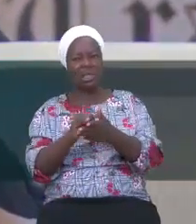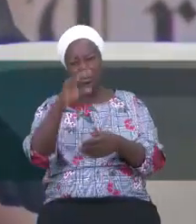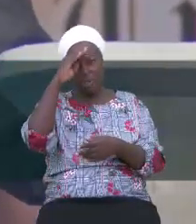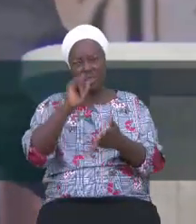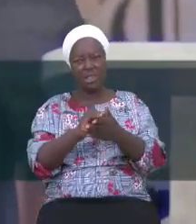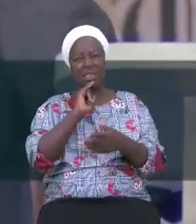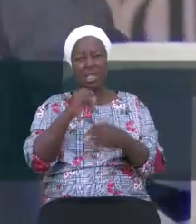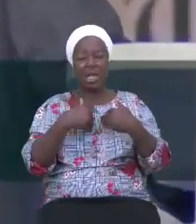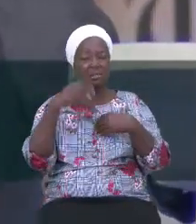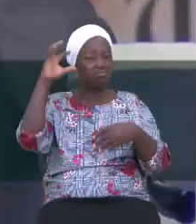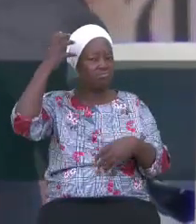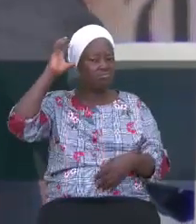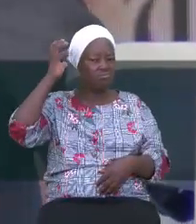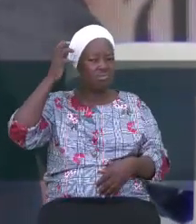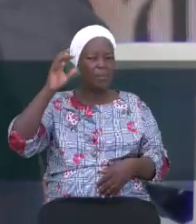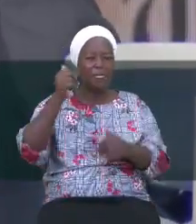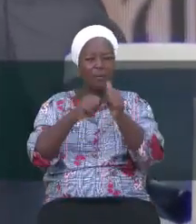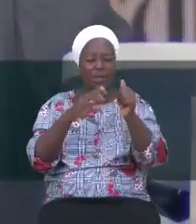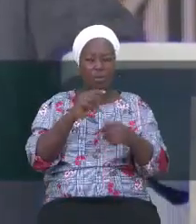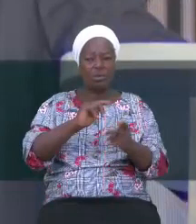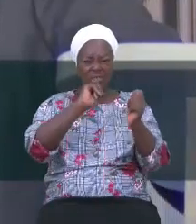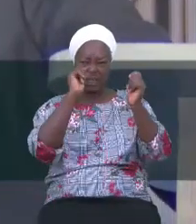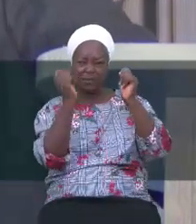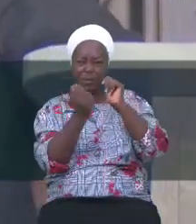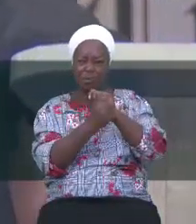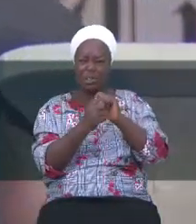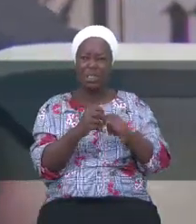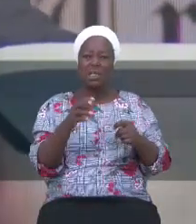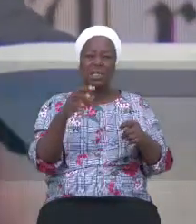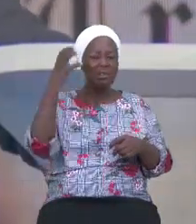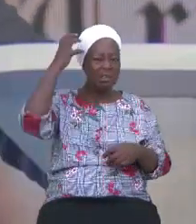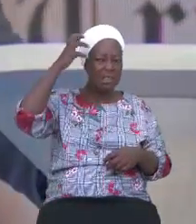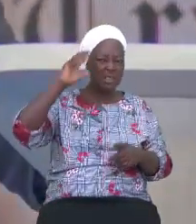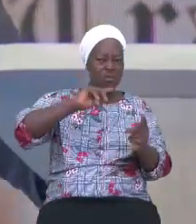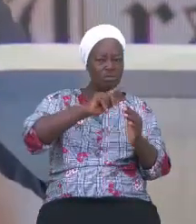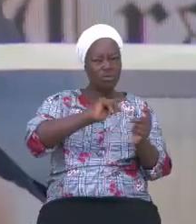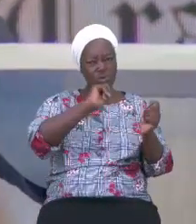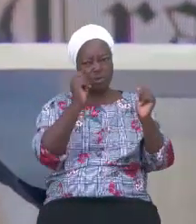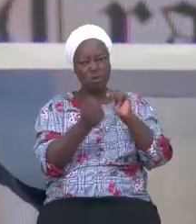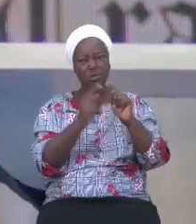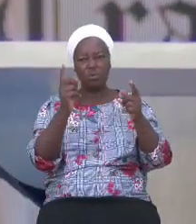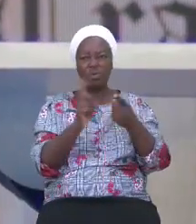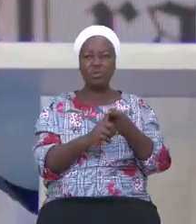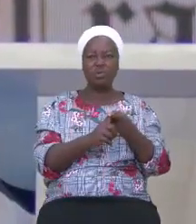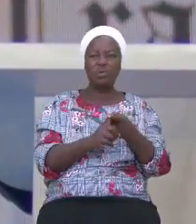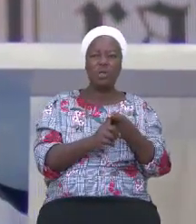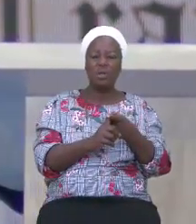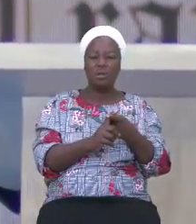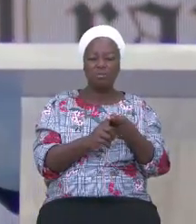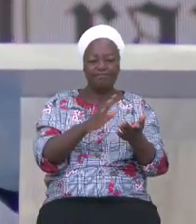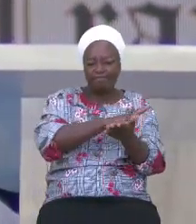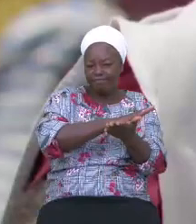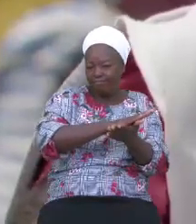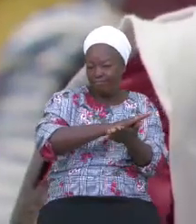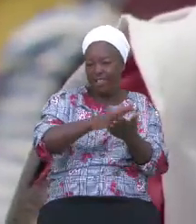insanity, everything was transformed. Insanity turned to sanity. I didn't hear your amen.